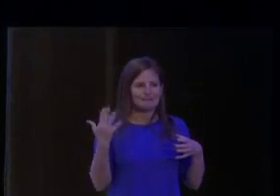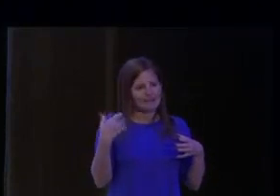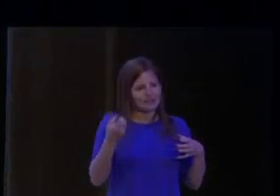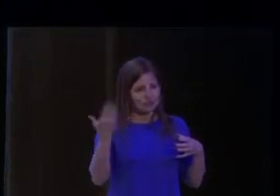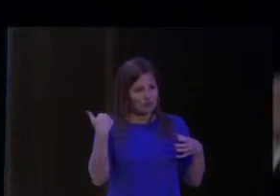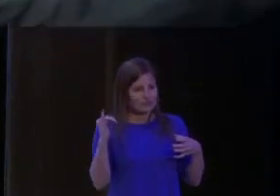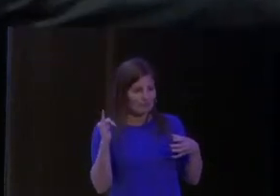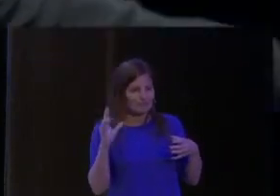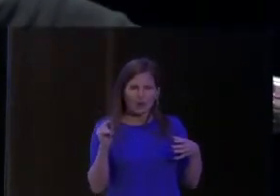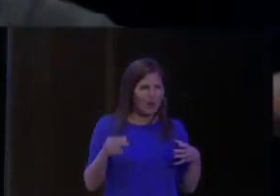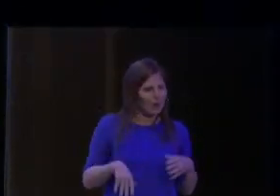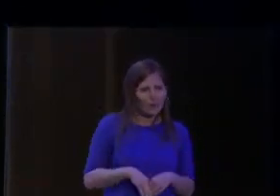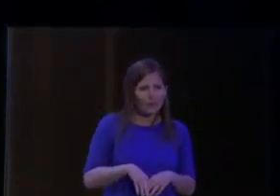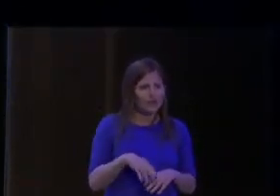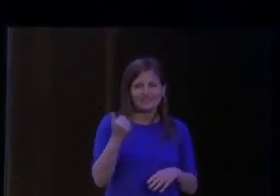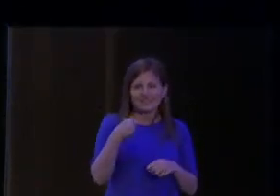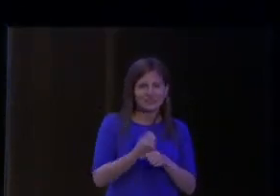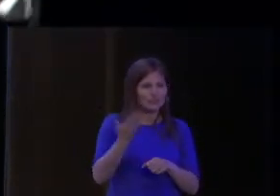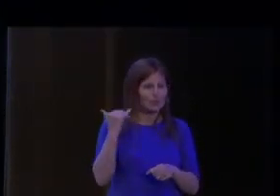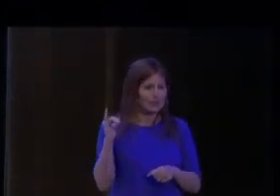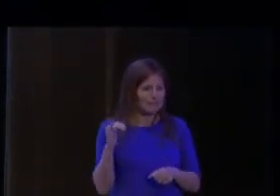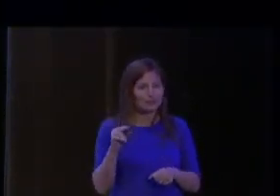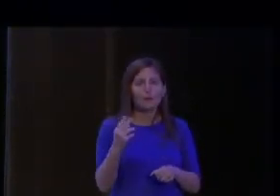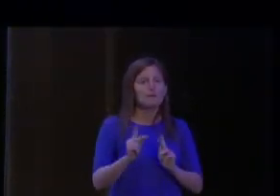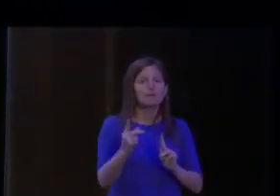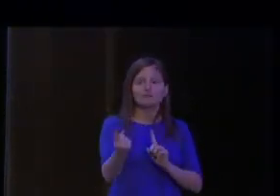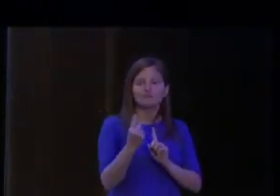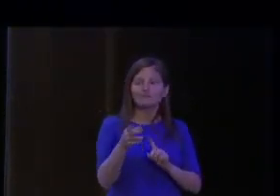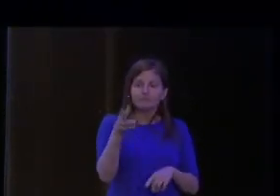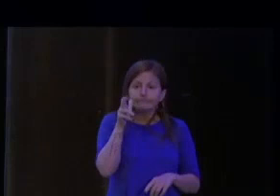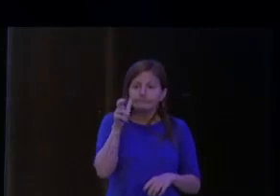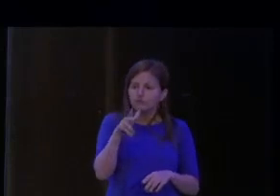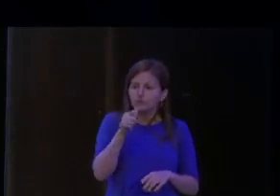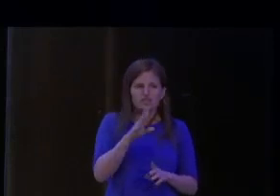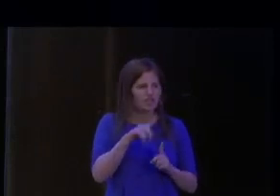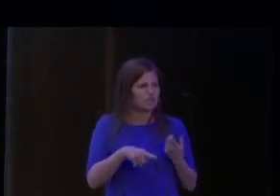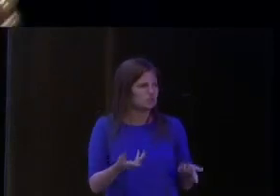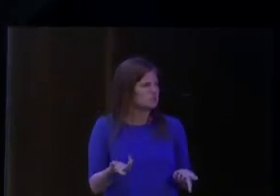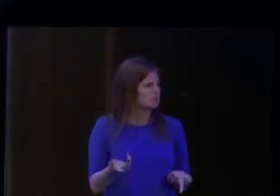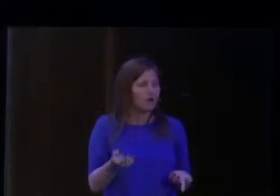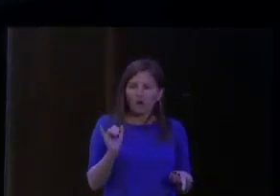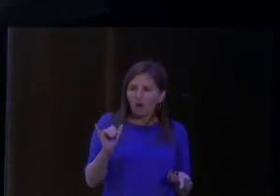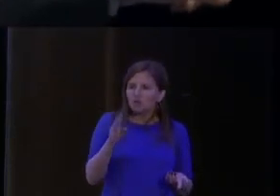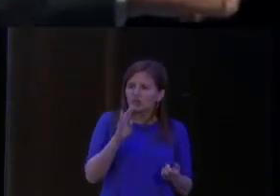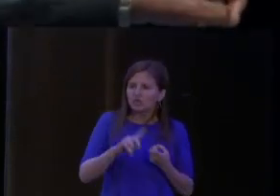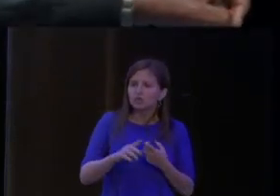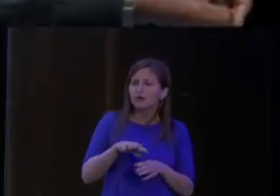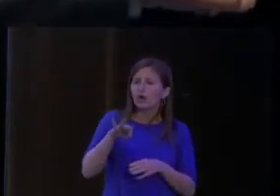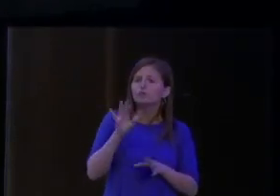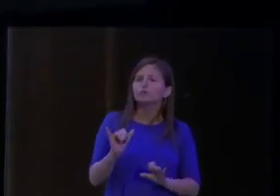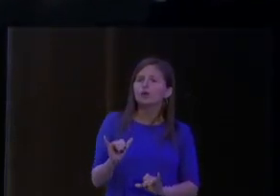years ago. You're not who you were 10 years ago. And they may come up to you and you'll be listening and you say, who are they talking to? Oh, they're talking to a